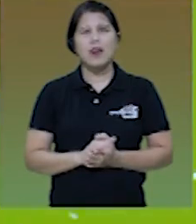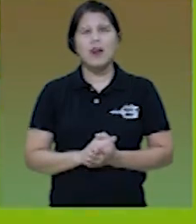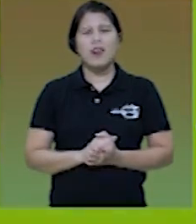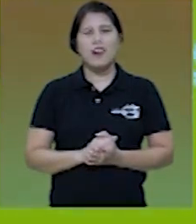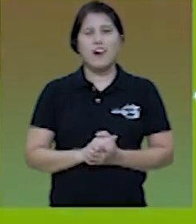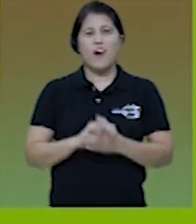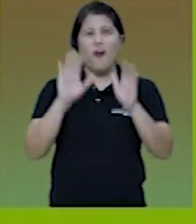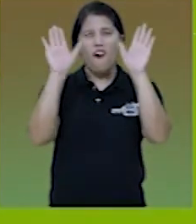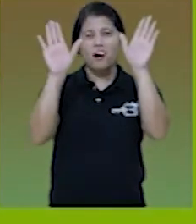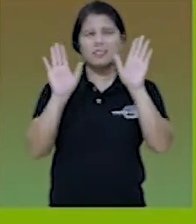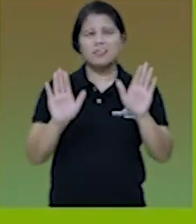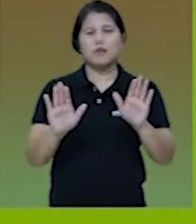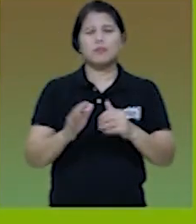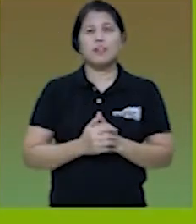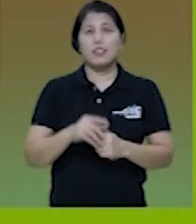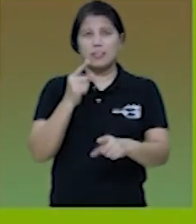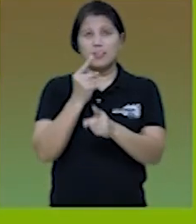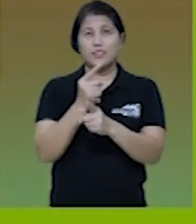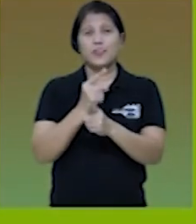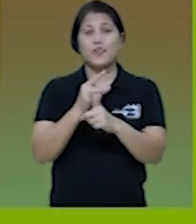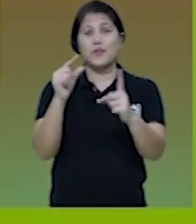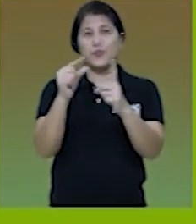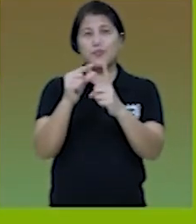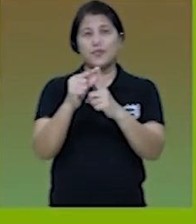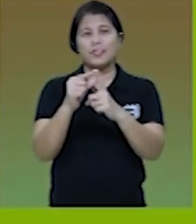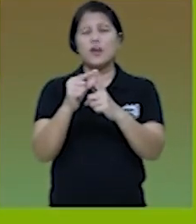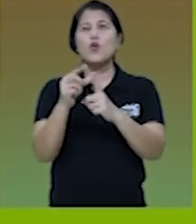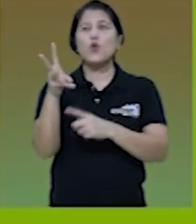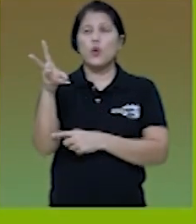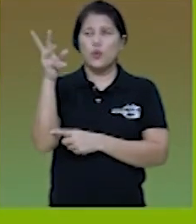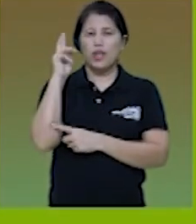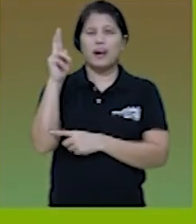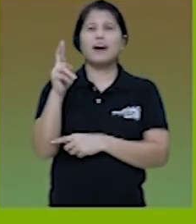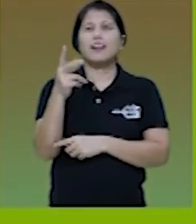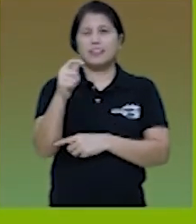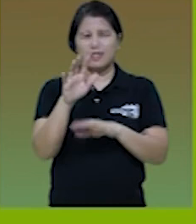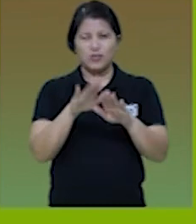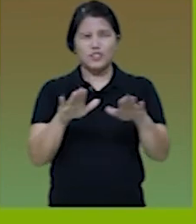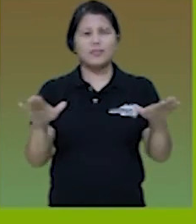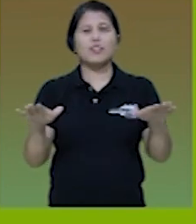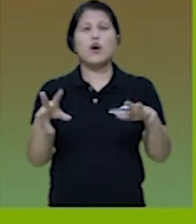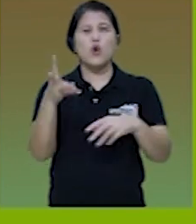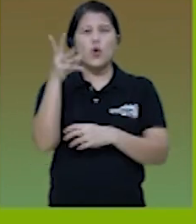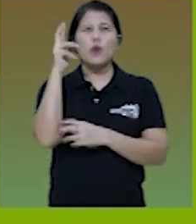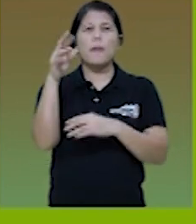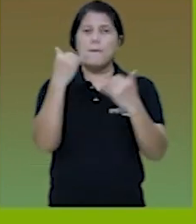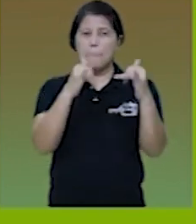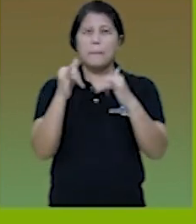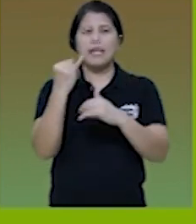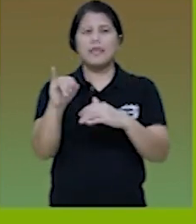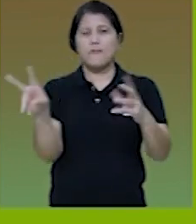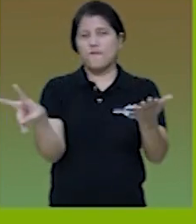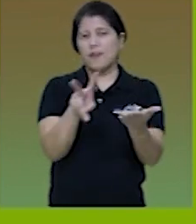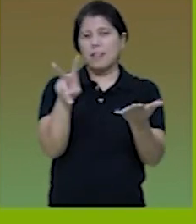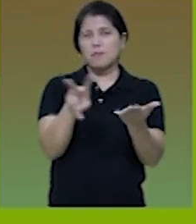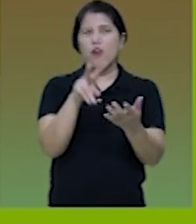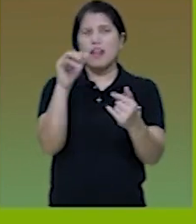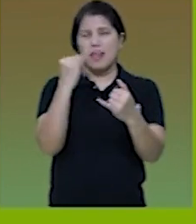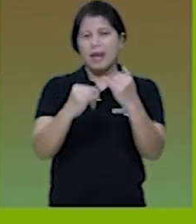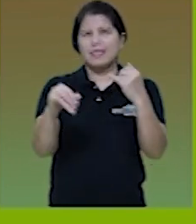Awesome! The correct be verb is were. The children were playing volleyball last